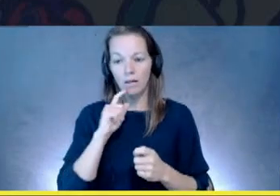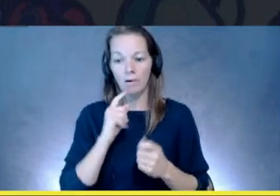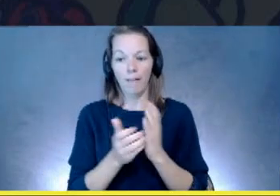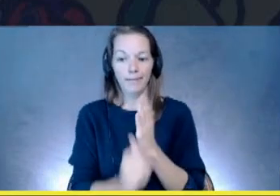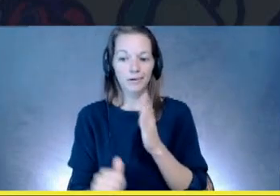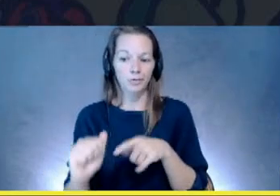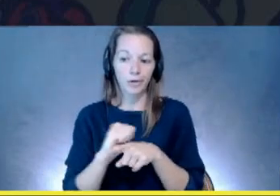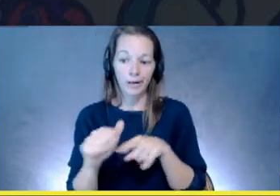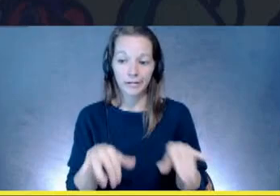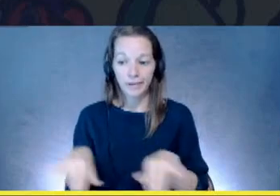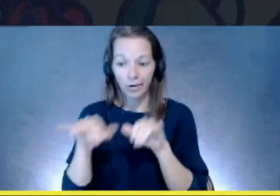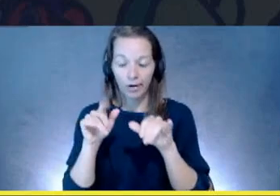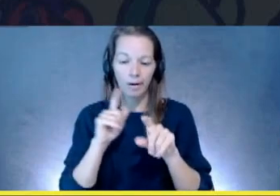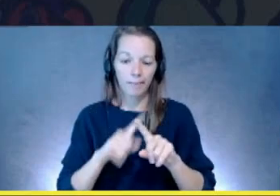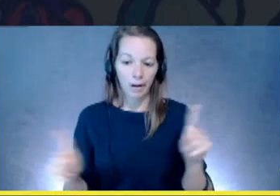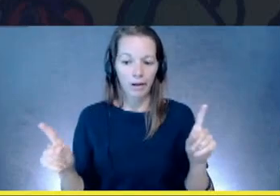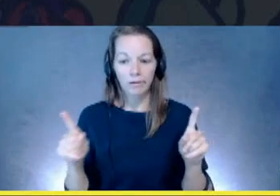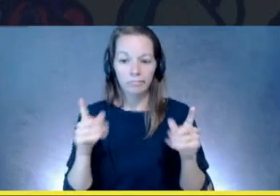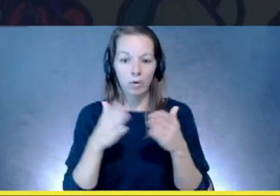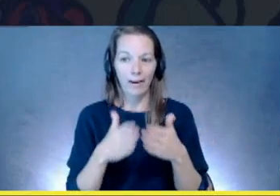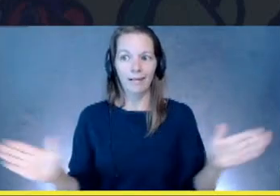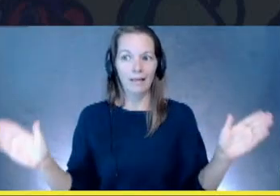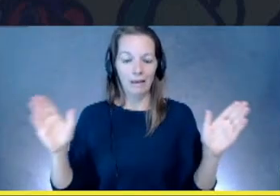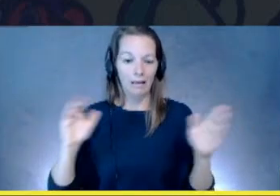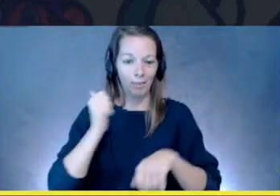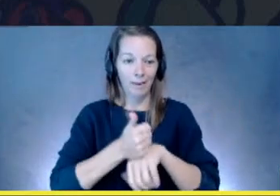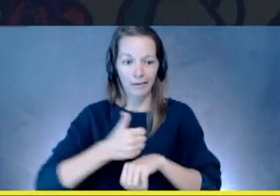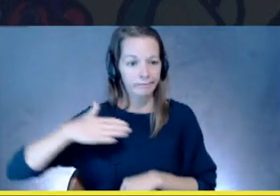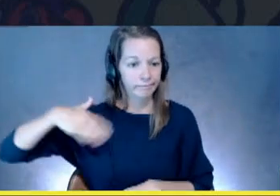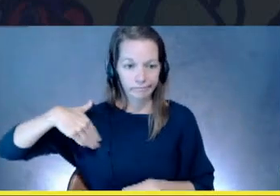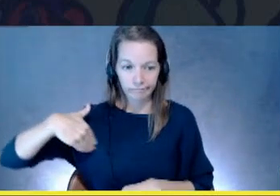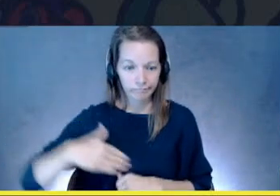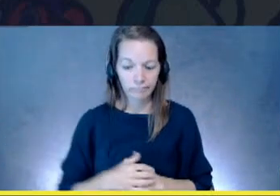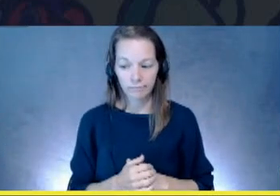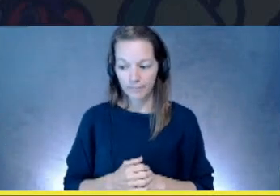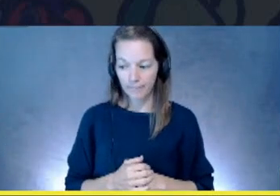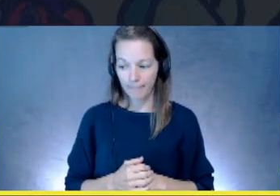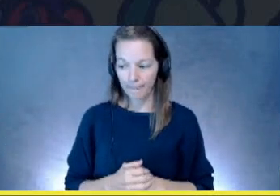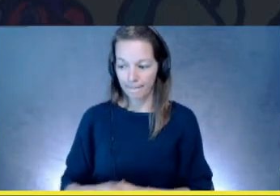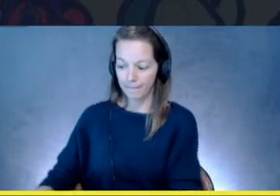standards, but they remain to be widely implemented. Next slide.